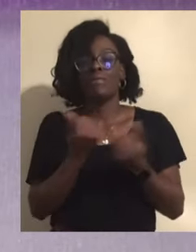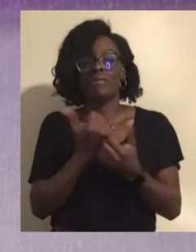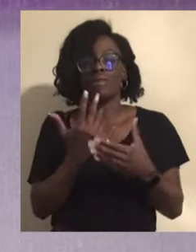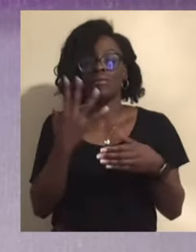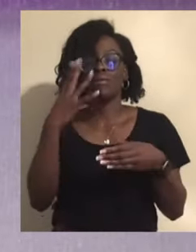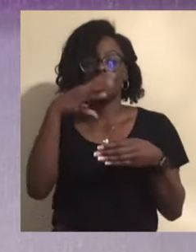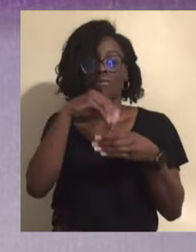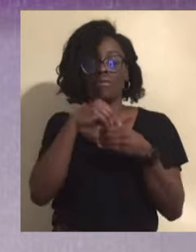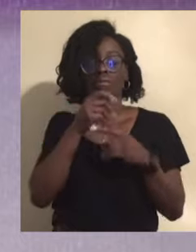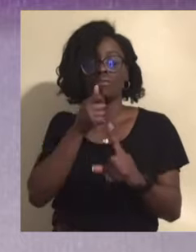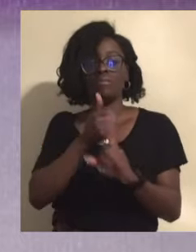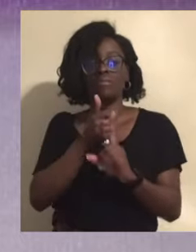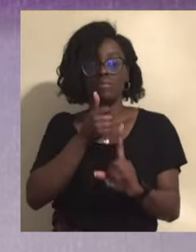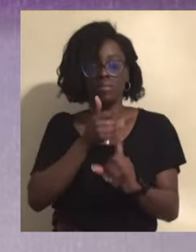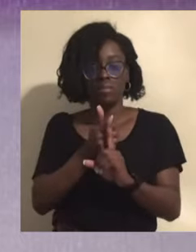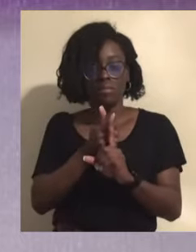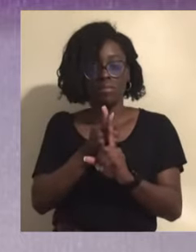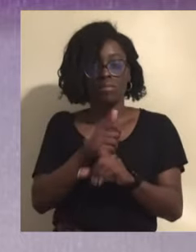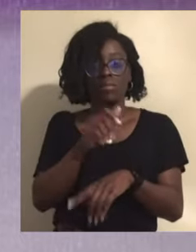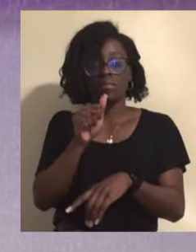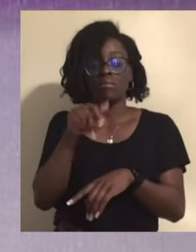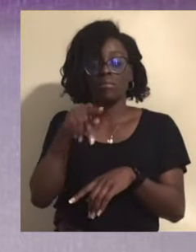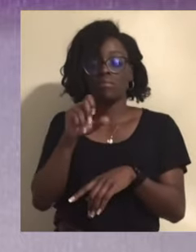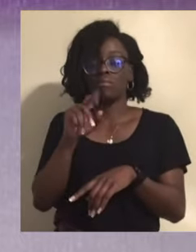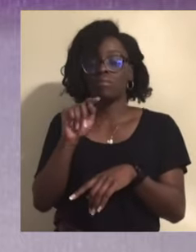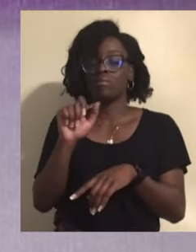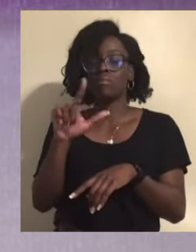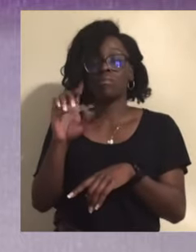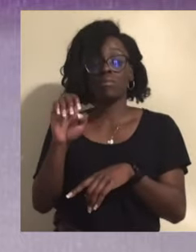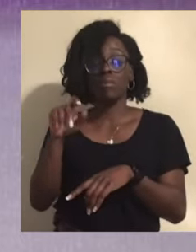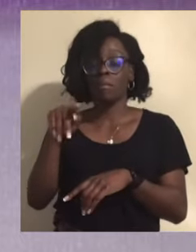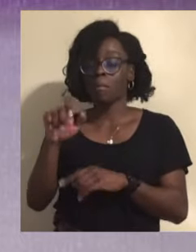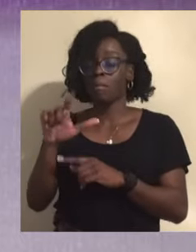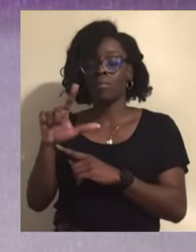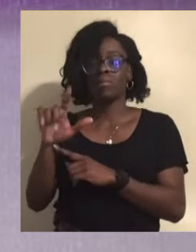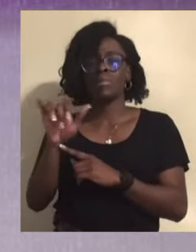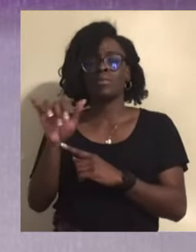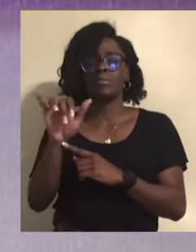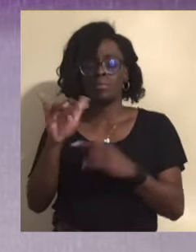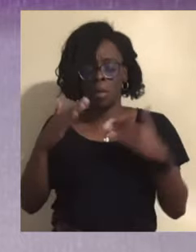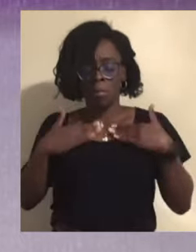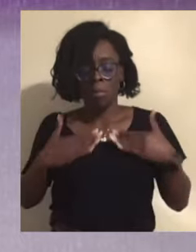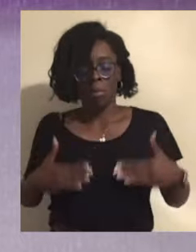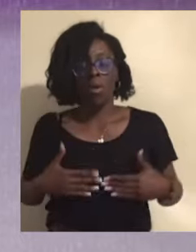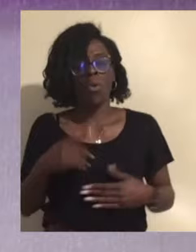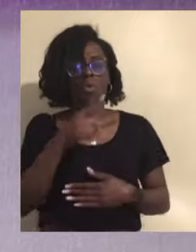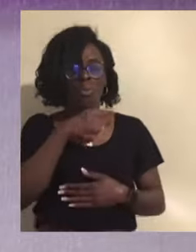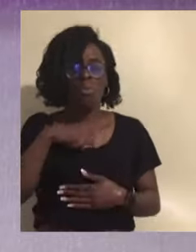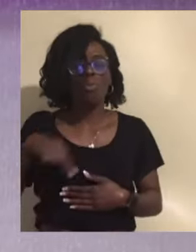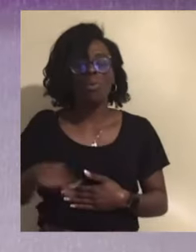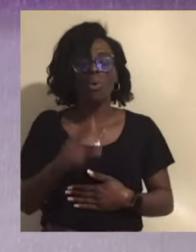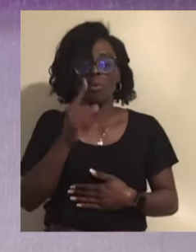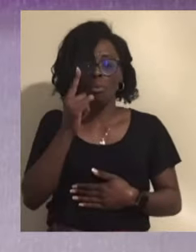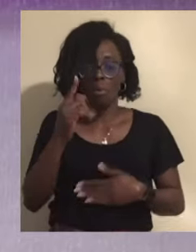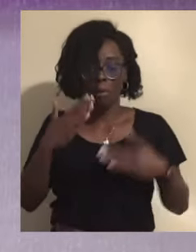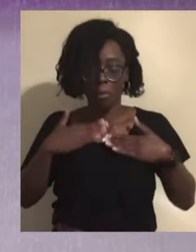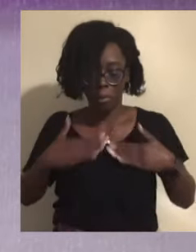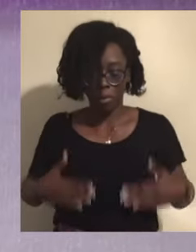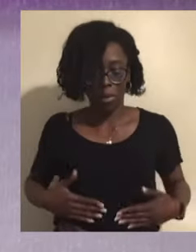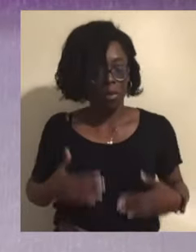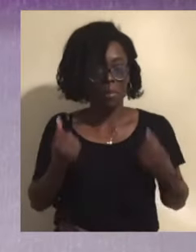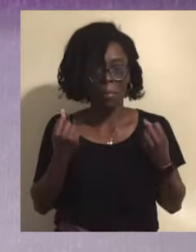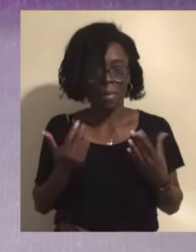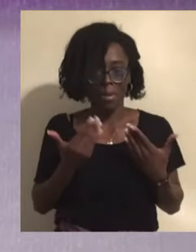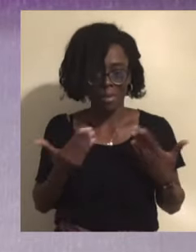Paul describes it like body parts. He said, we are one body with many parts, and each part